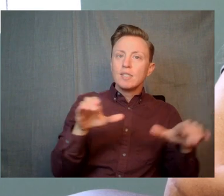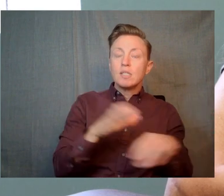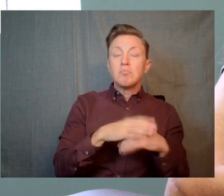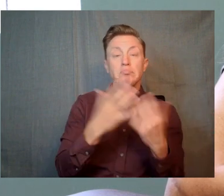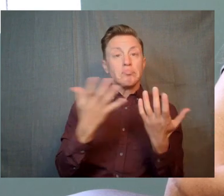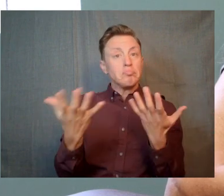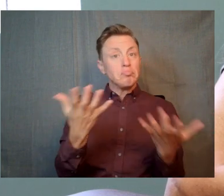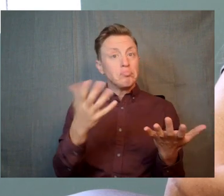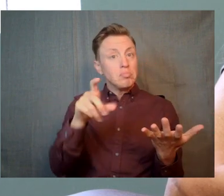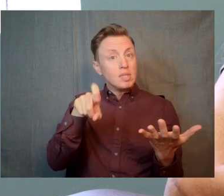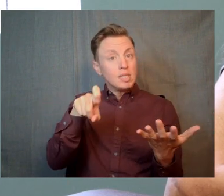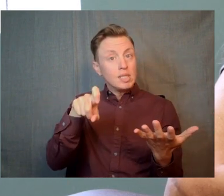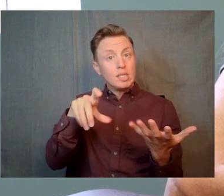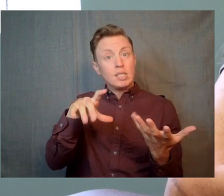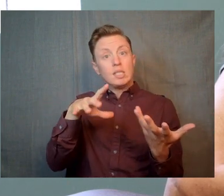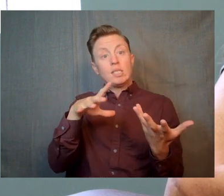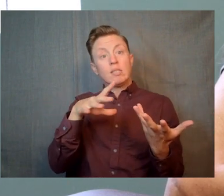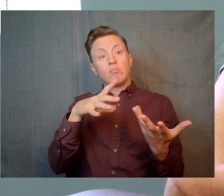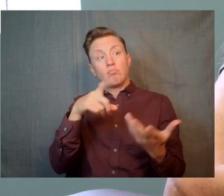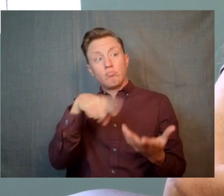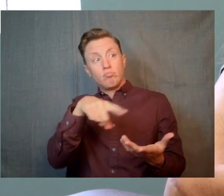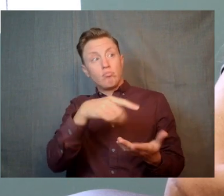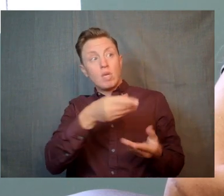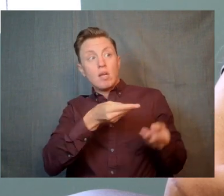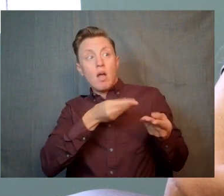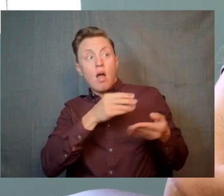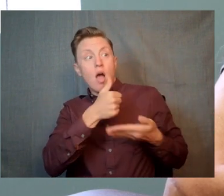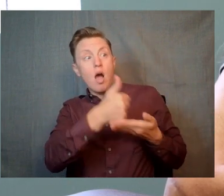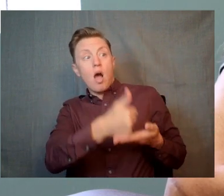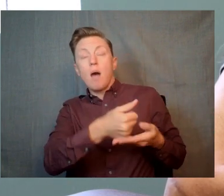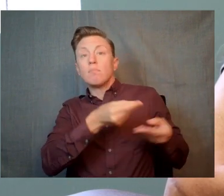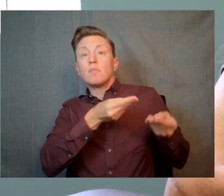some people may need to help feeding